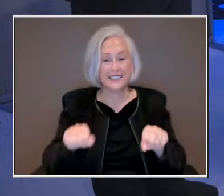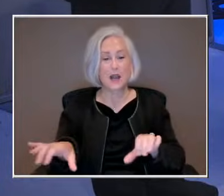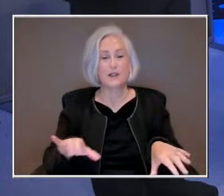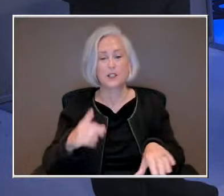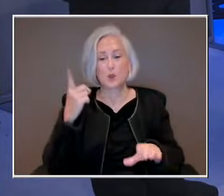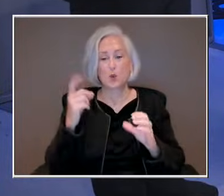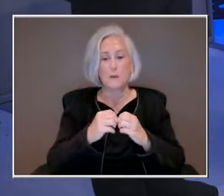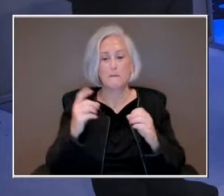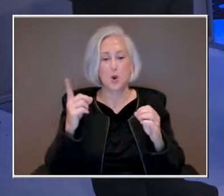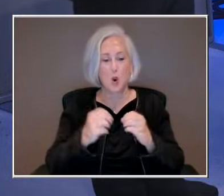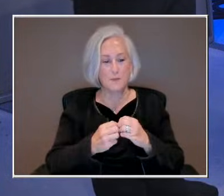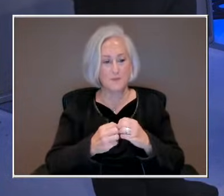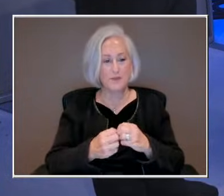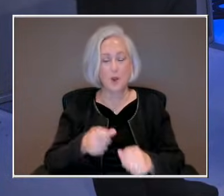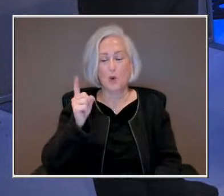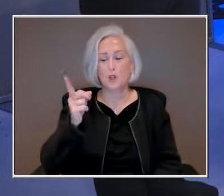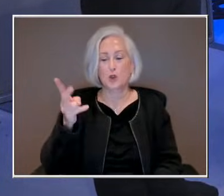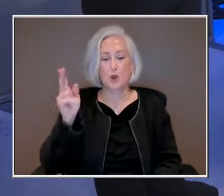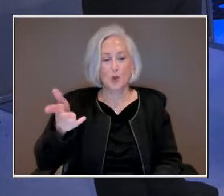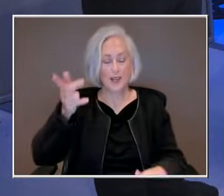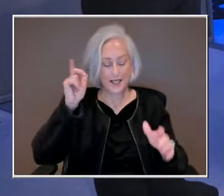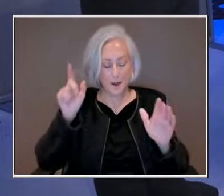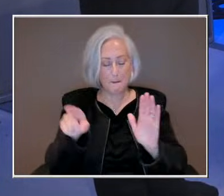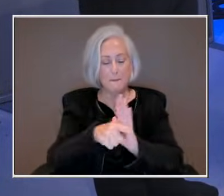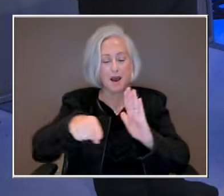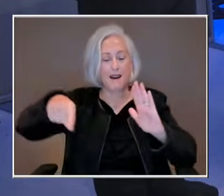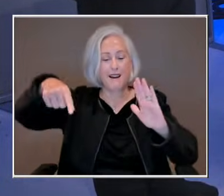Okay. 1, 2, 3.